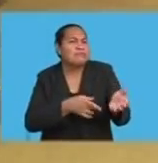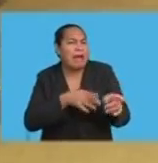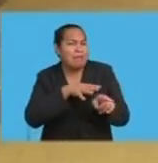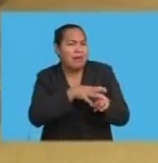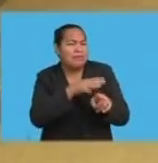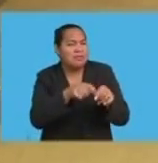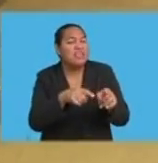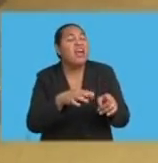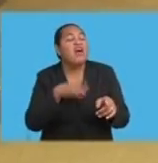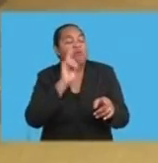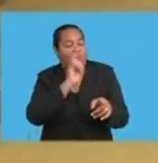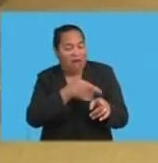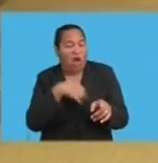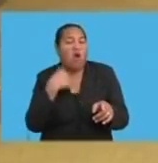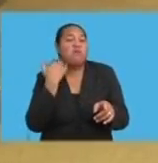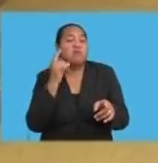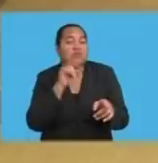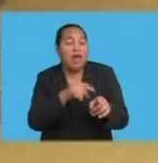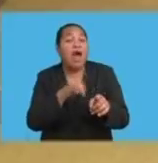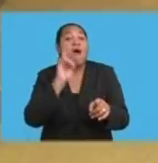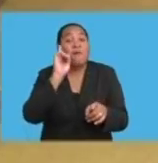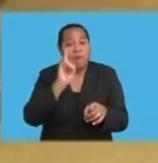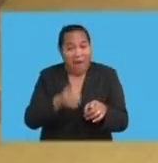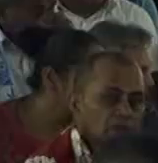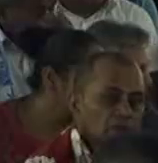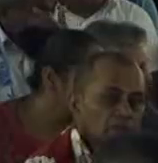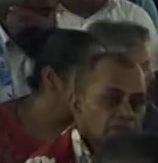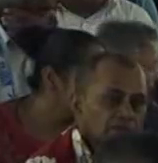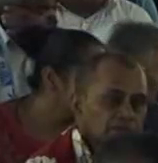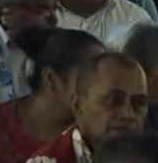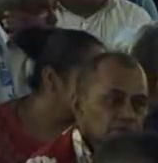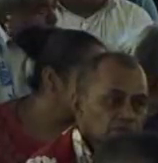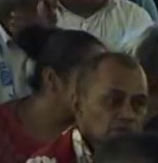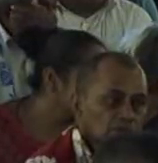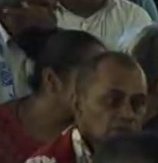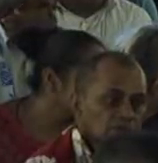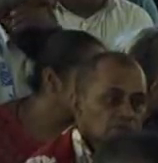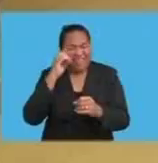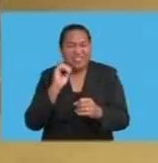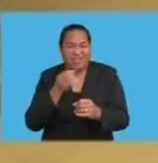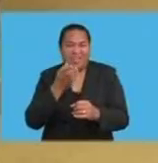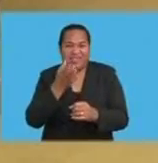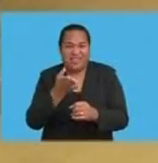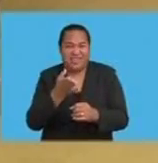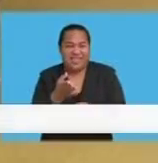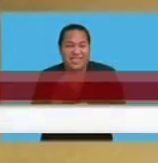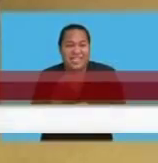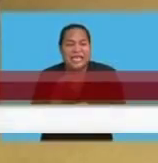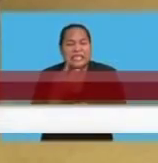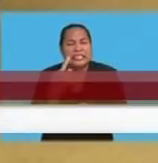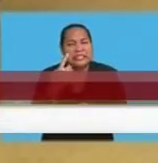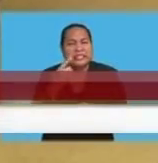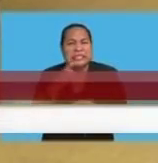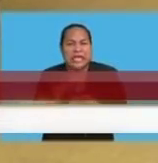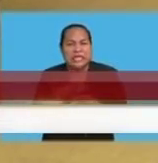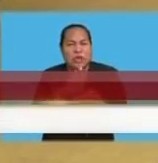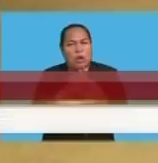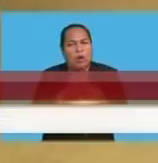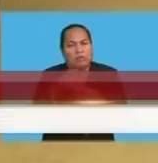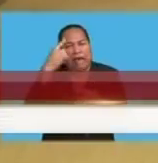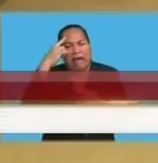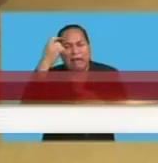leader Professor Biman Prasad says the allegations made by AG is not true. Extending